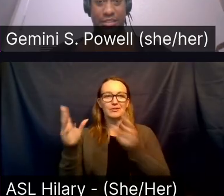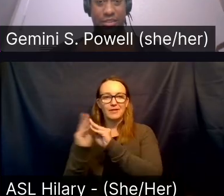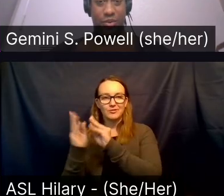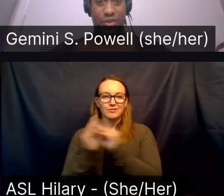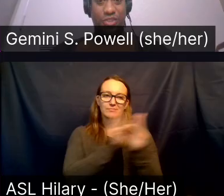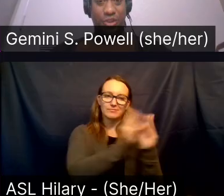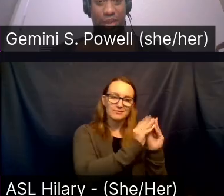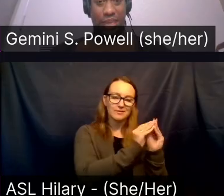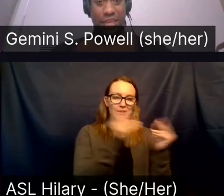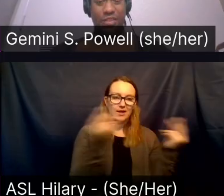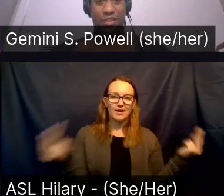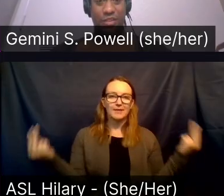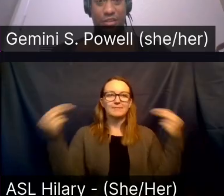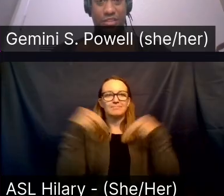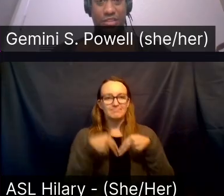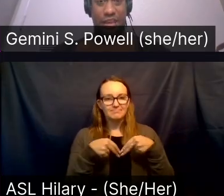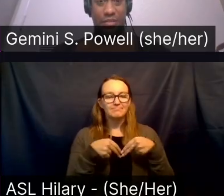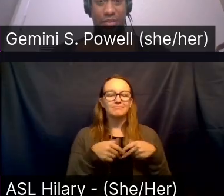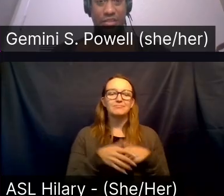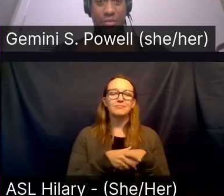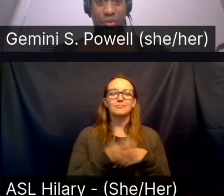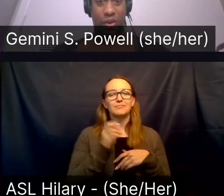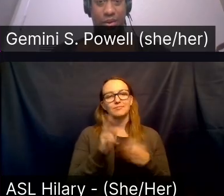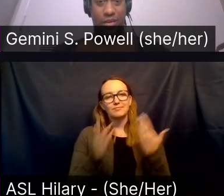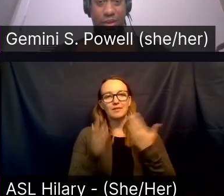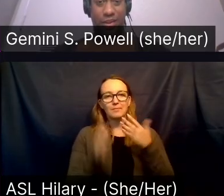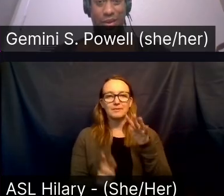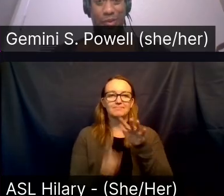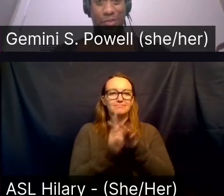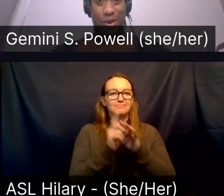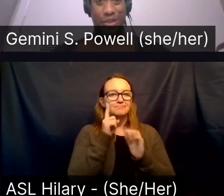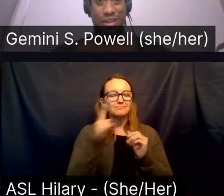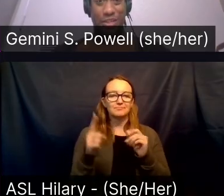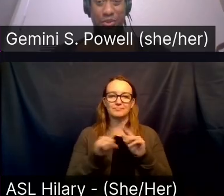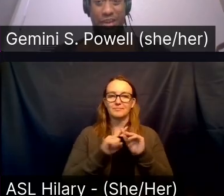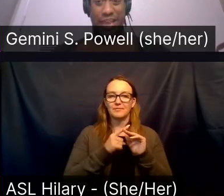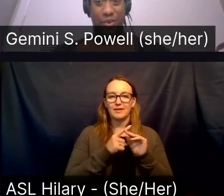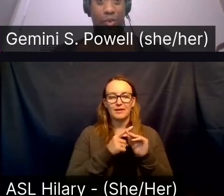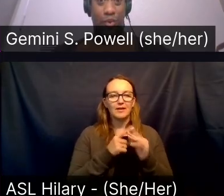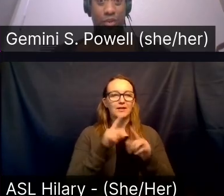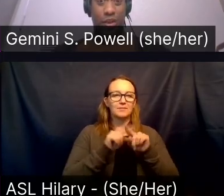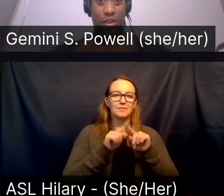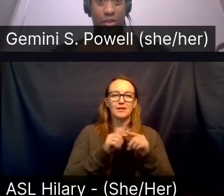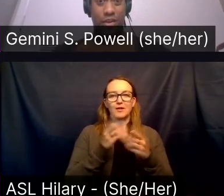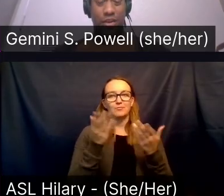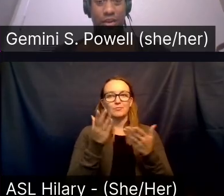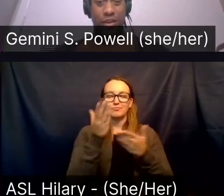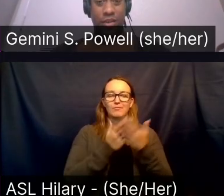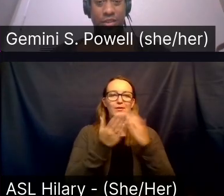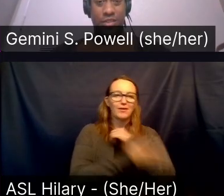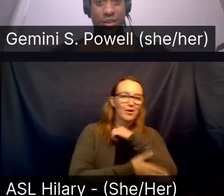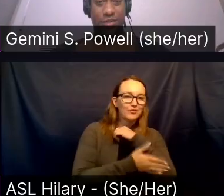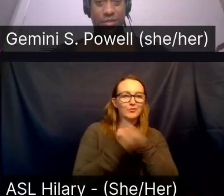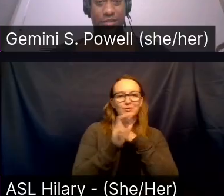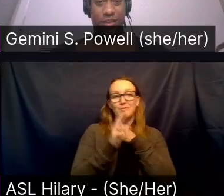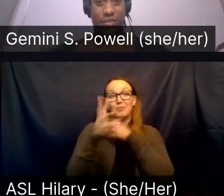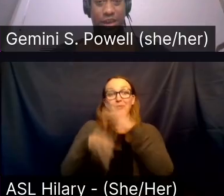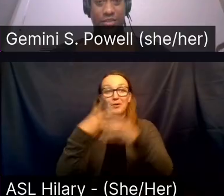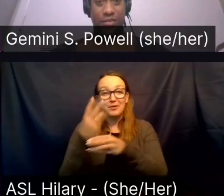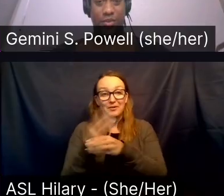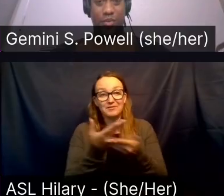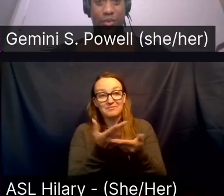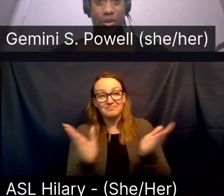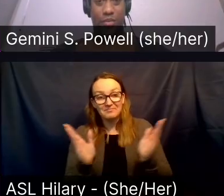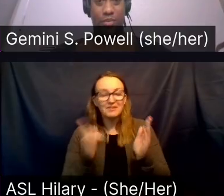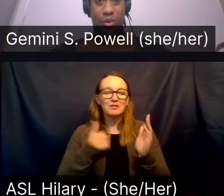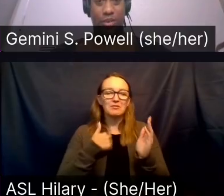last sessions or tuning in for the first time this morning, depending on what part of the country and or world y'all are in. So I'll give you